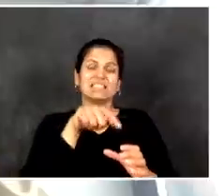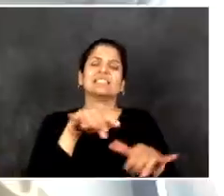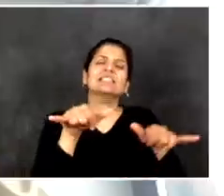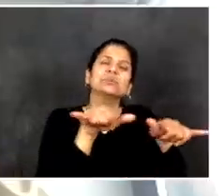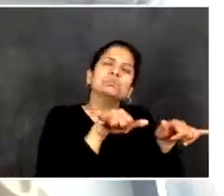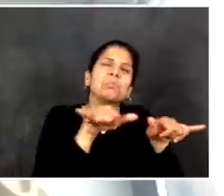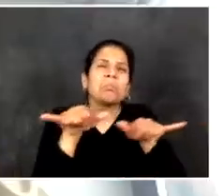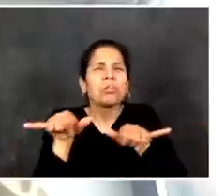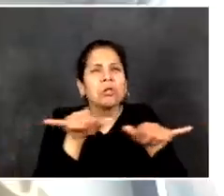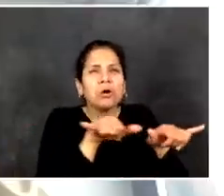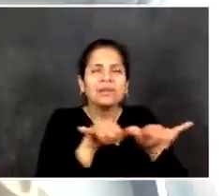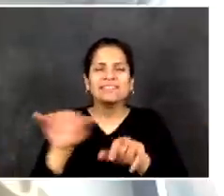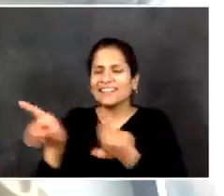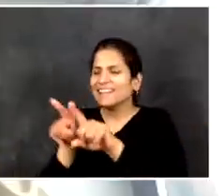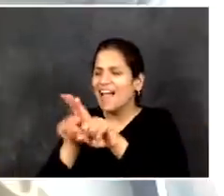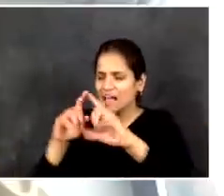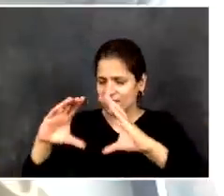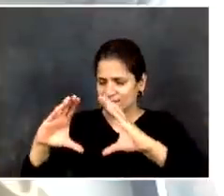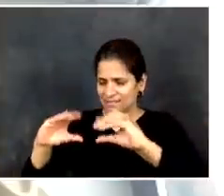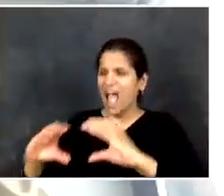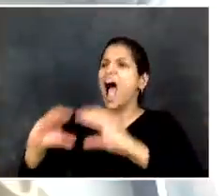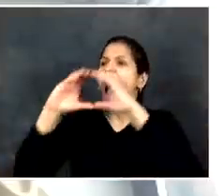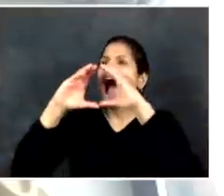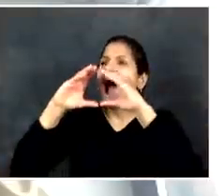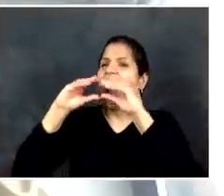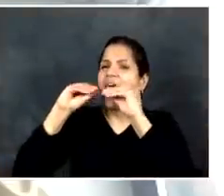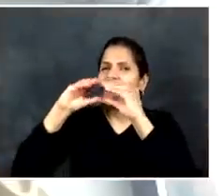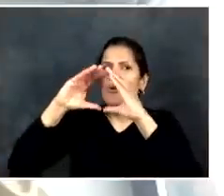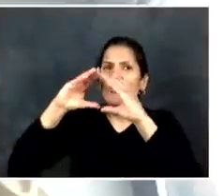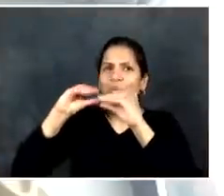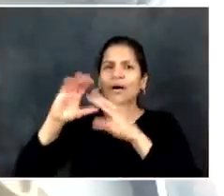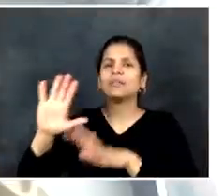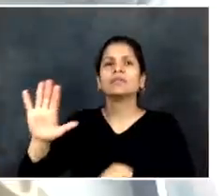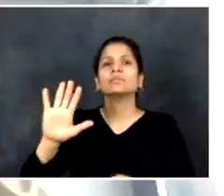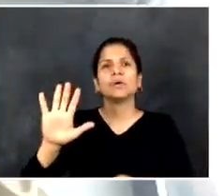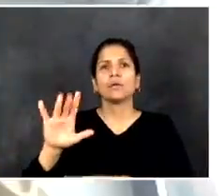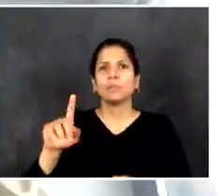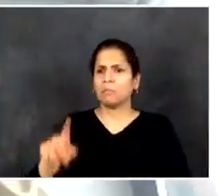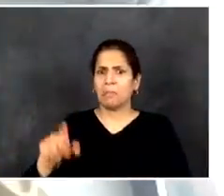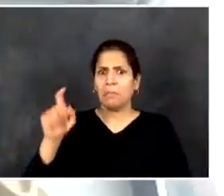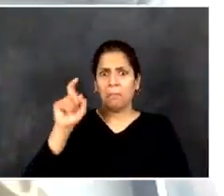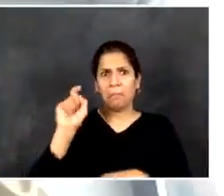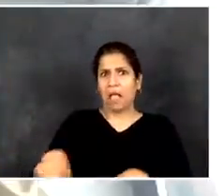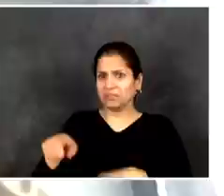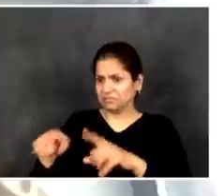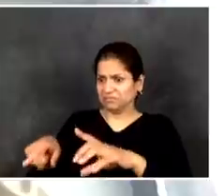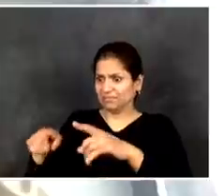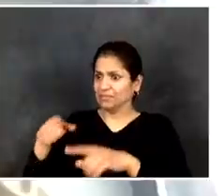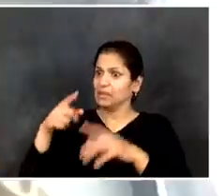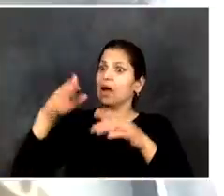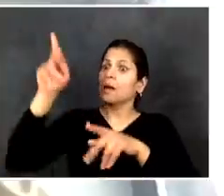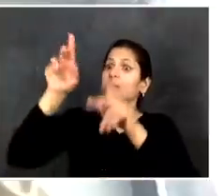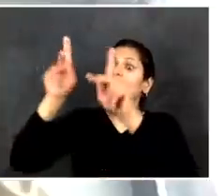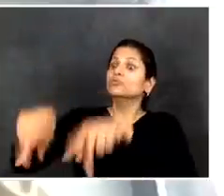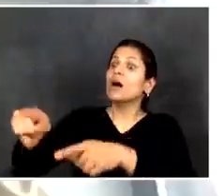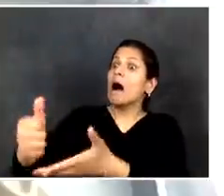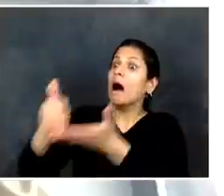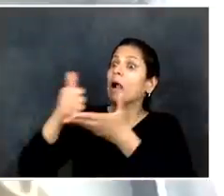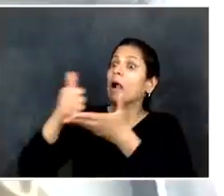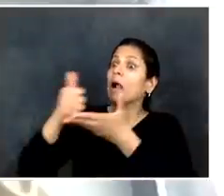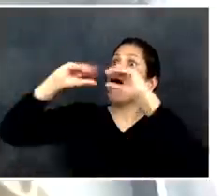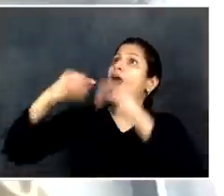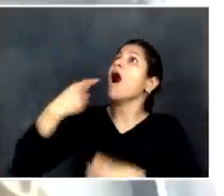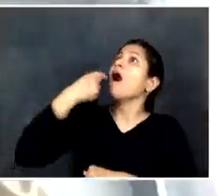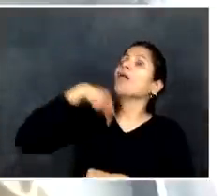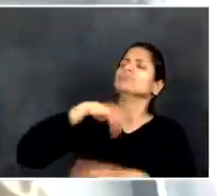the developers of this have added some amazing bells and whistles, literally bells and whistles, that would tell us if